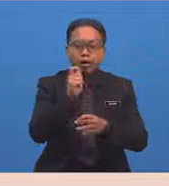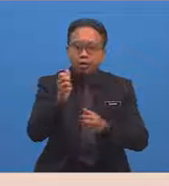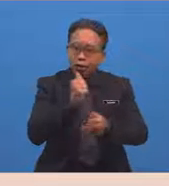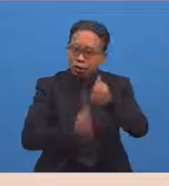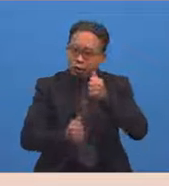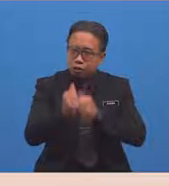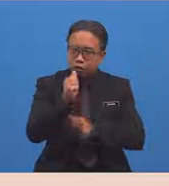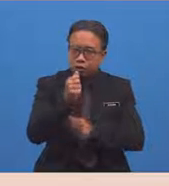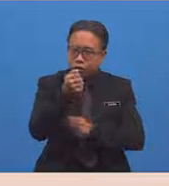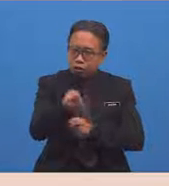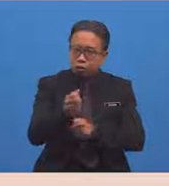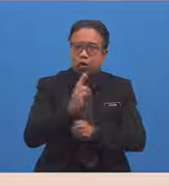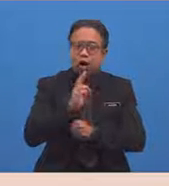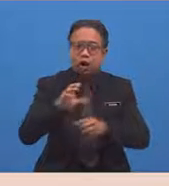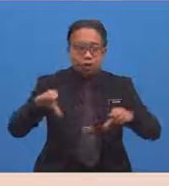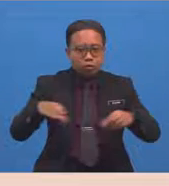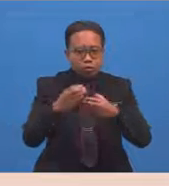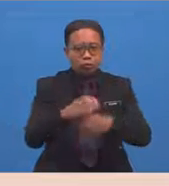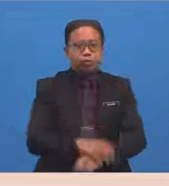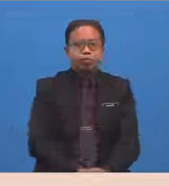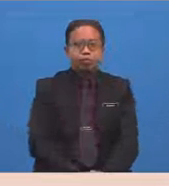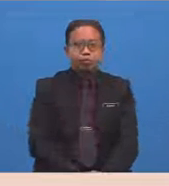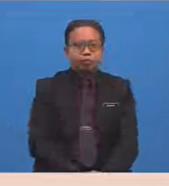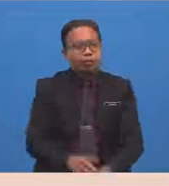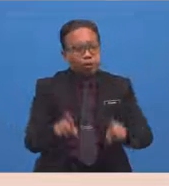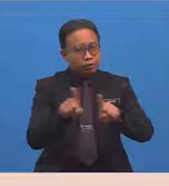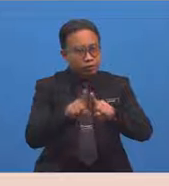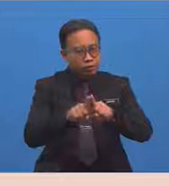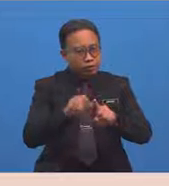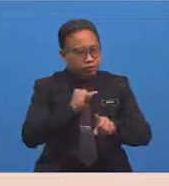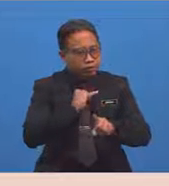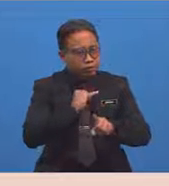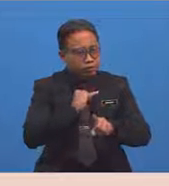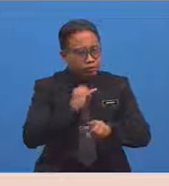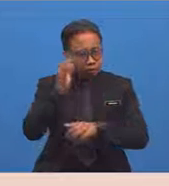that you are doing? Is it the same as my guess?